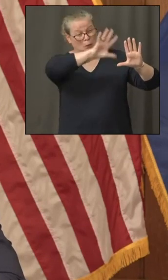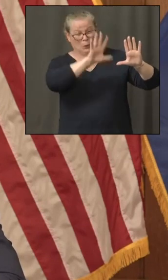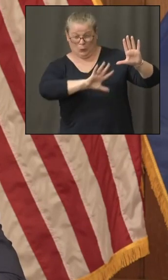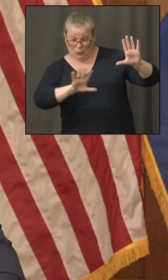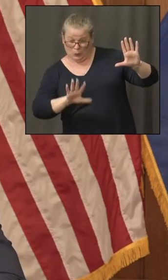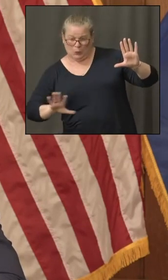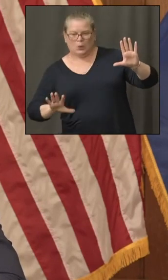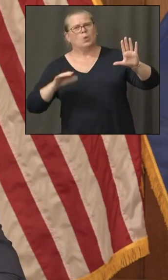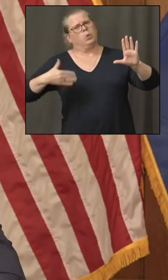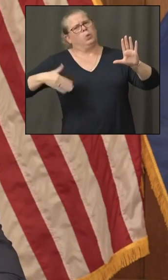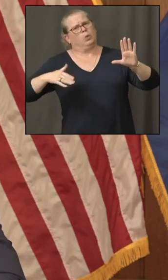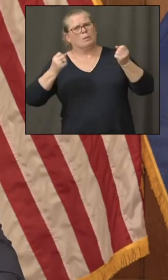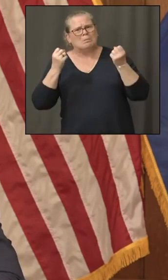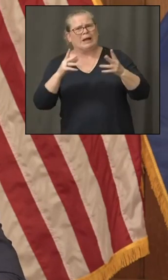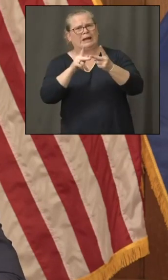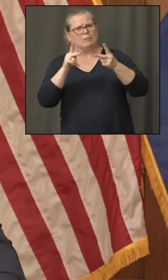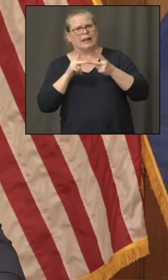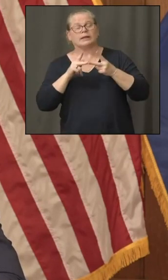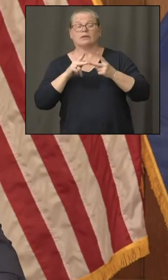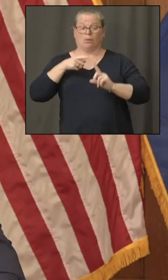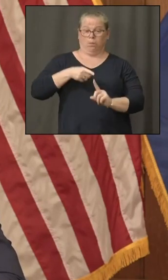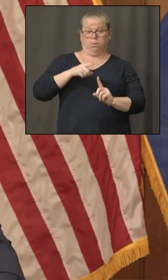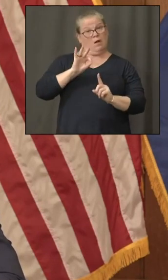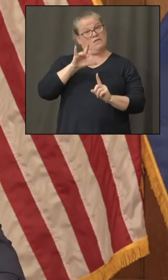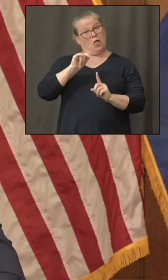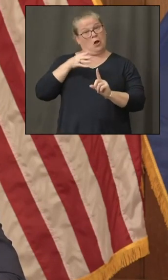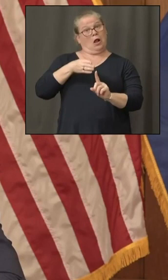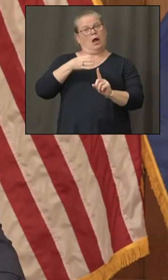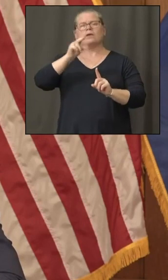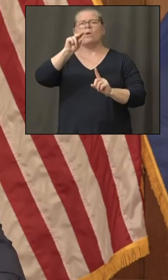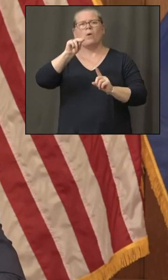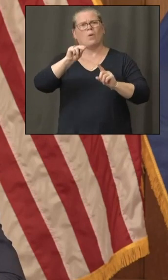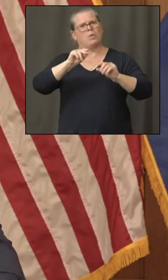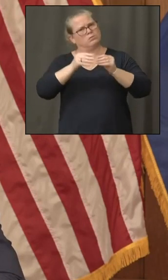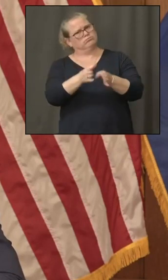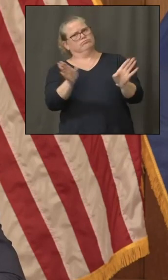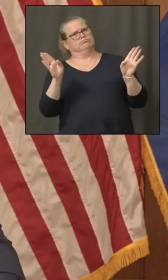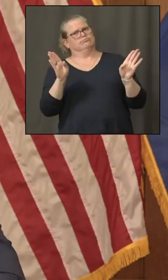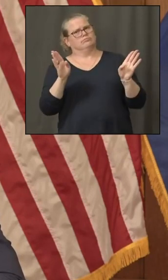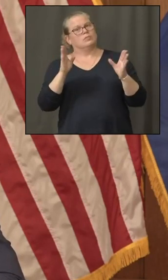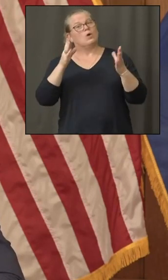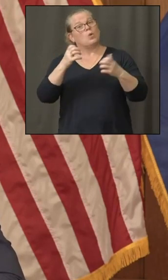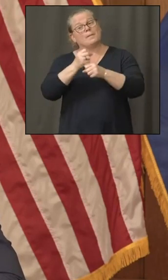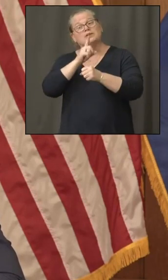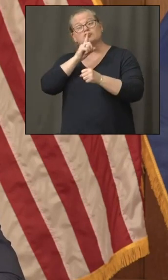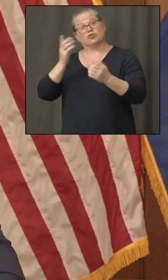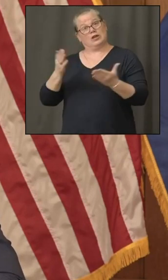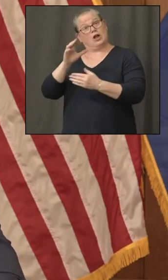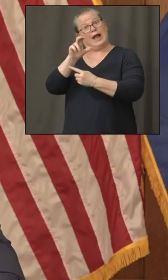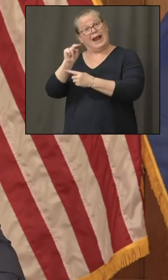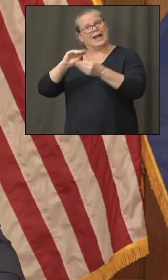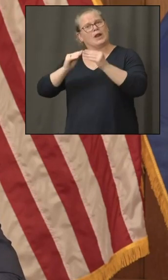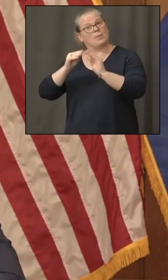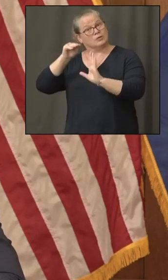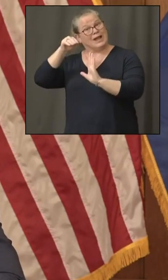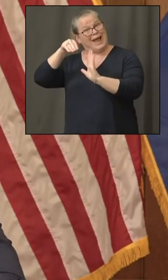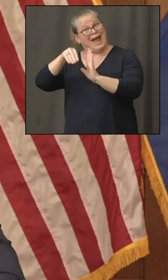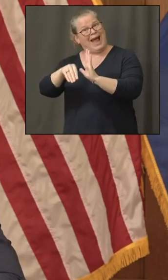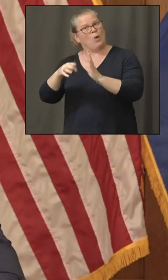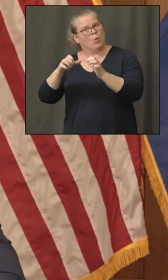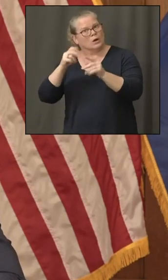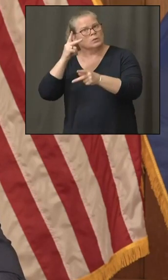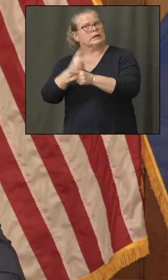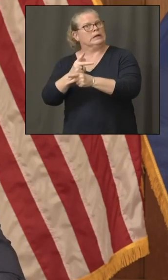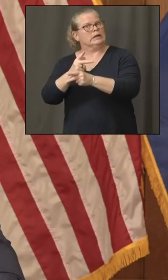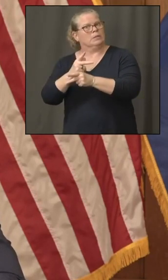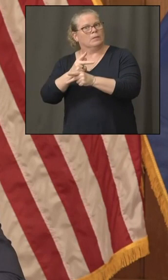country. And we want to make sure that this state remains, our infection rate stays down based upon the great work we've been doing here. We want to make sure